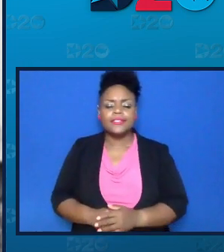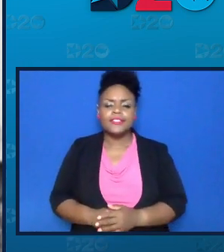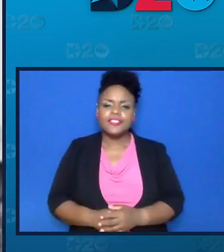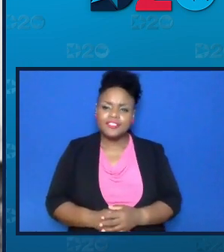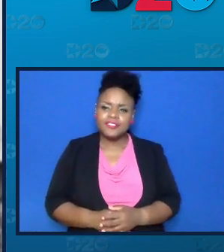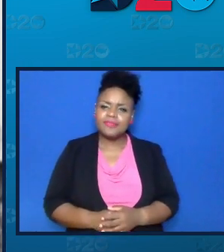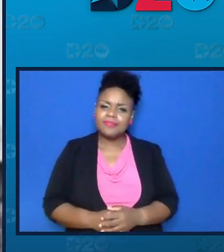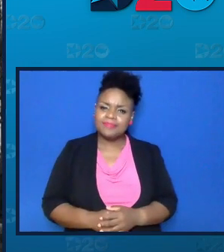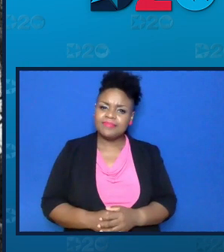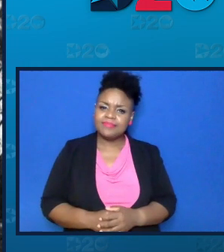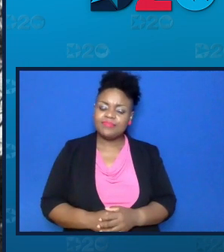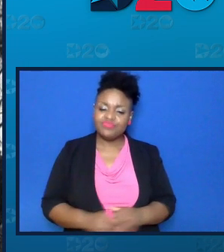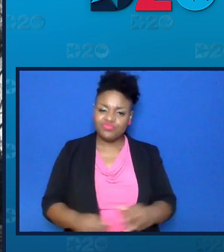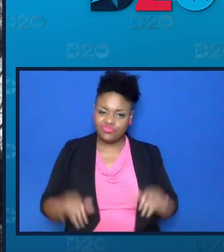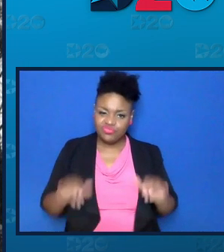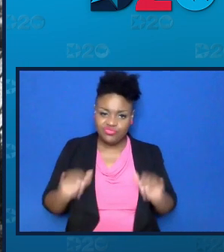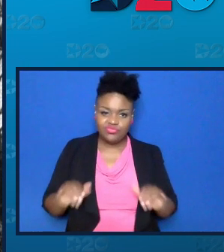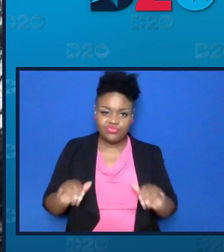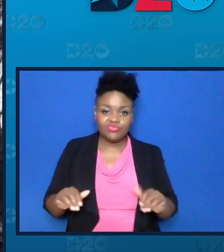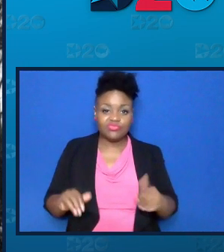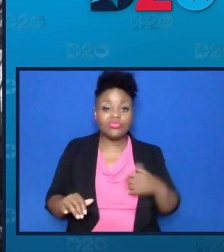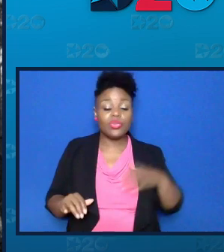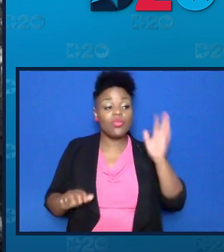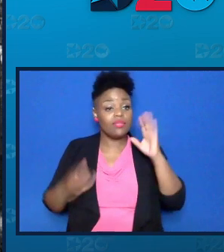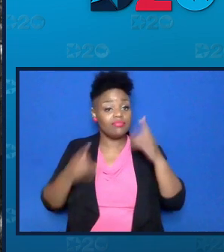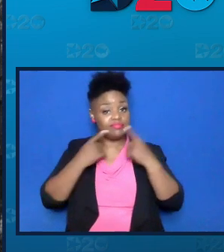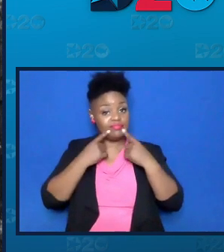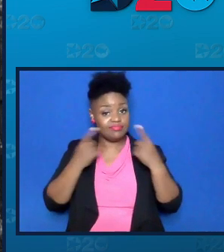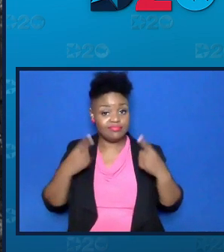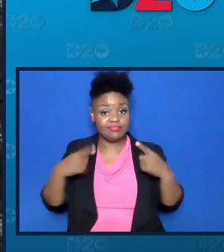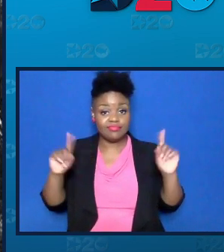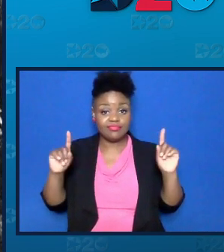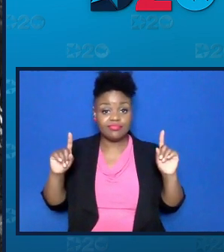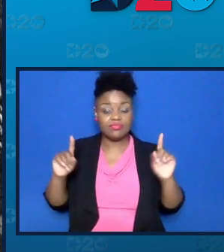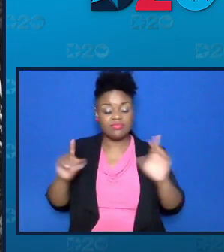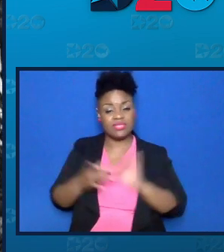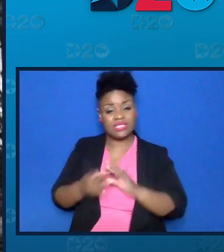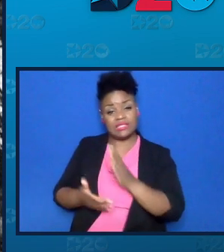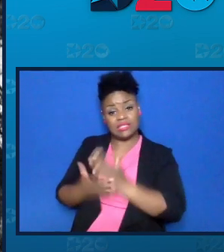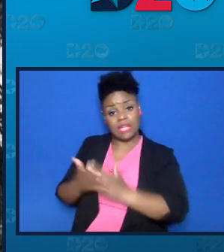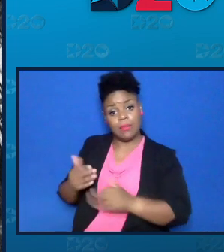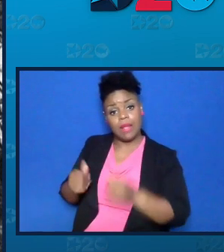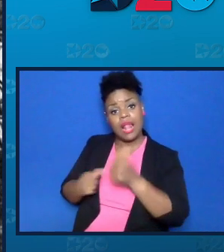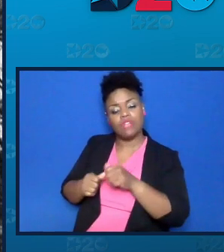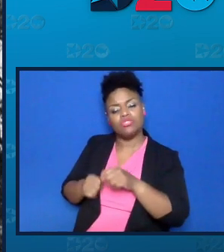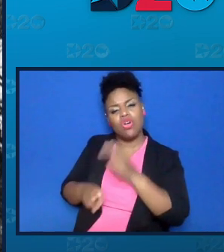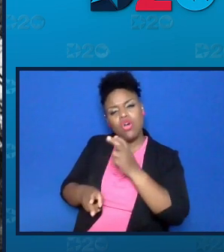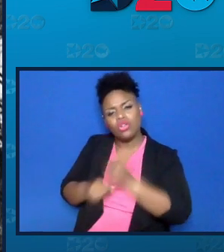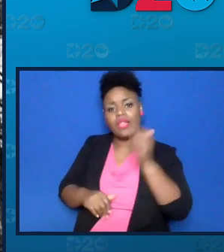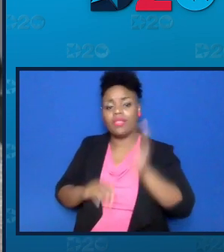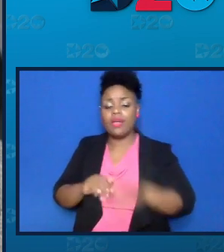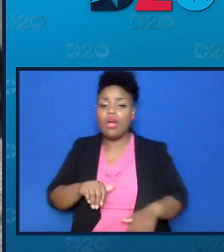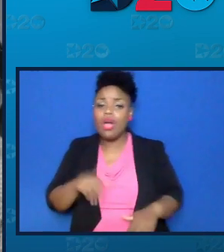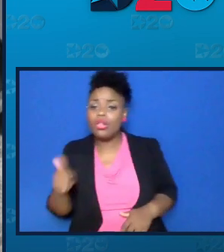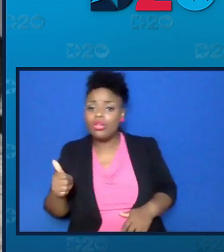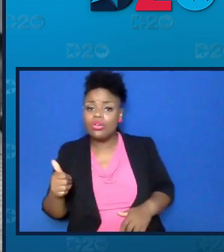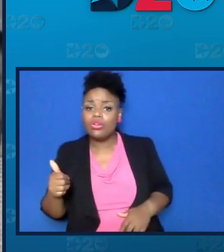letters are harder than others. And I used to get up at night and go stand in front of the mirror with a flashlight and